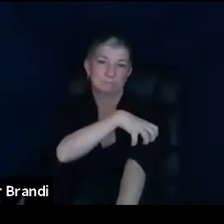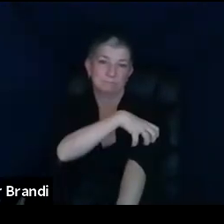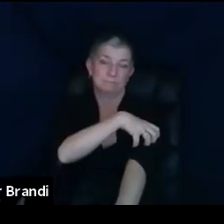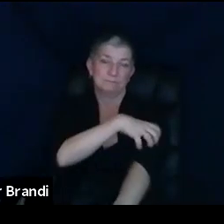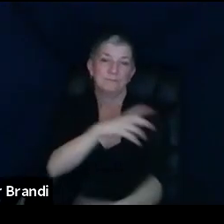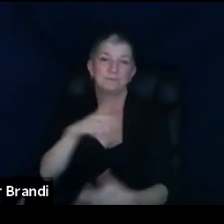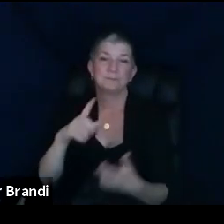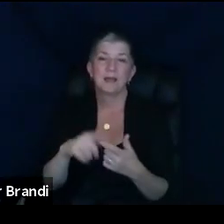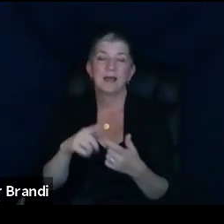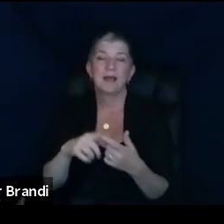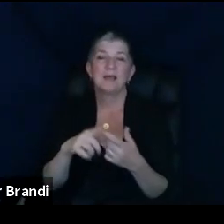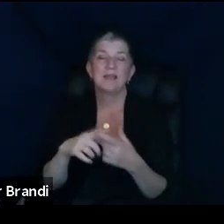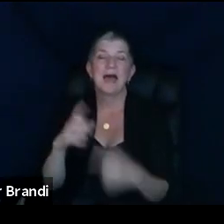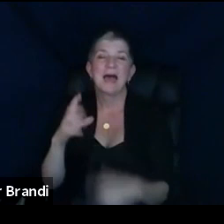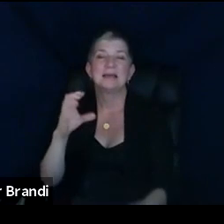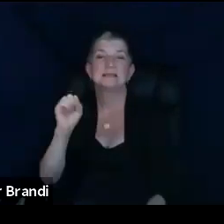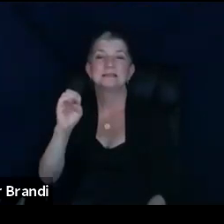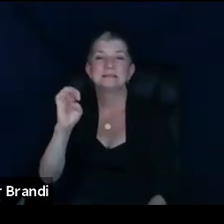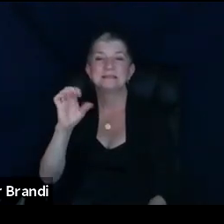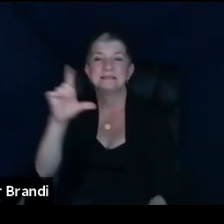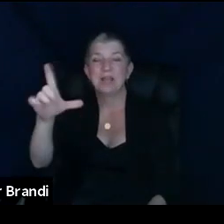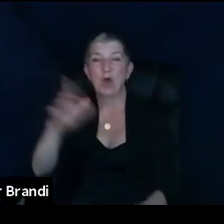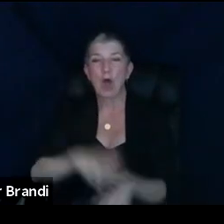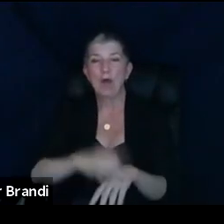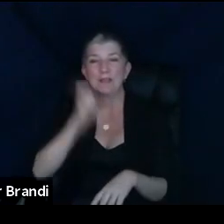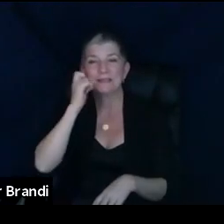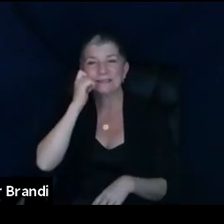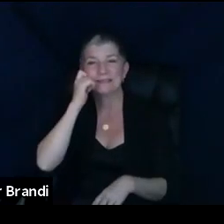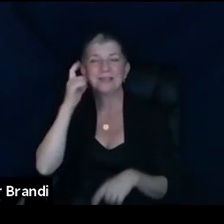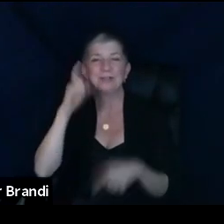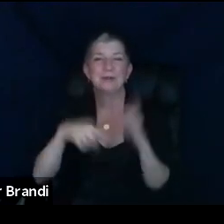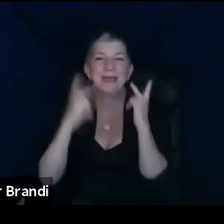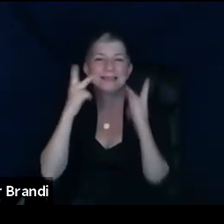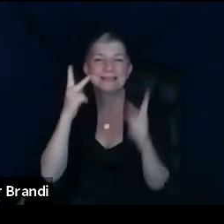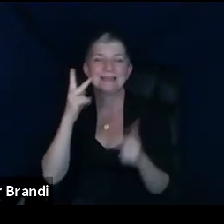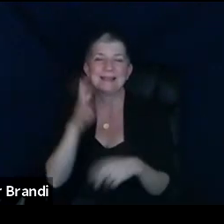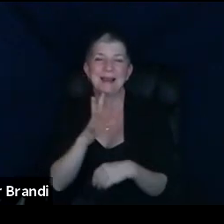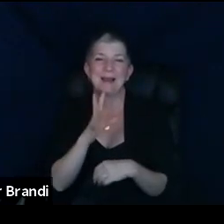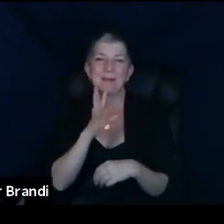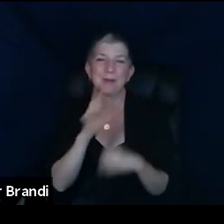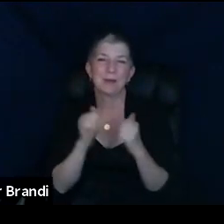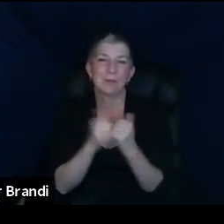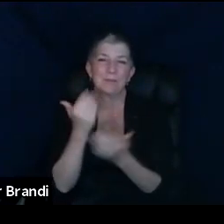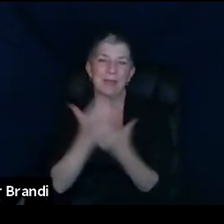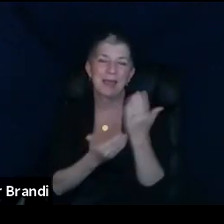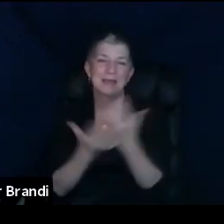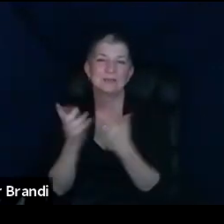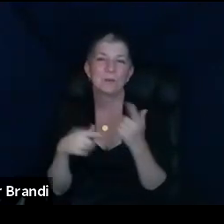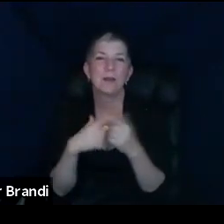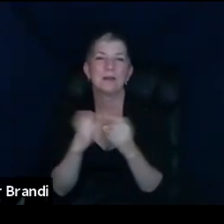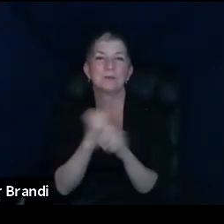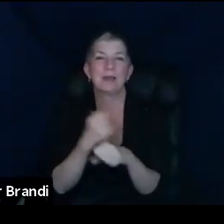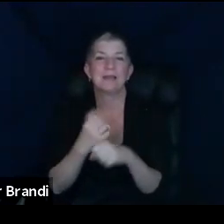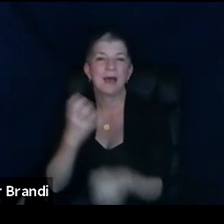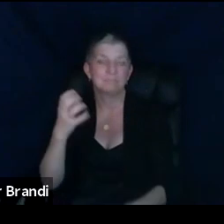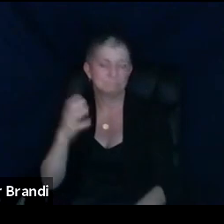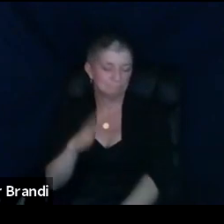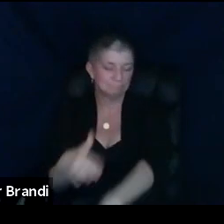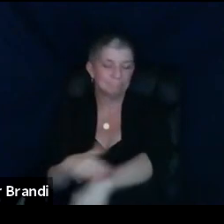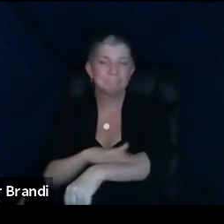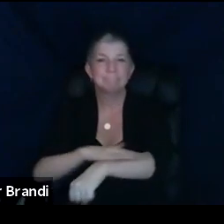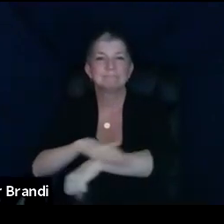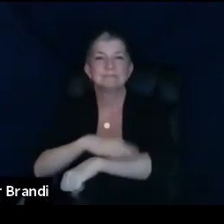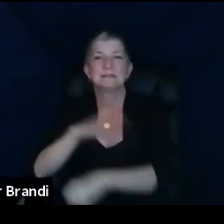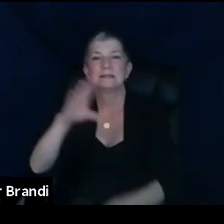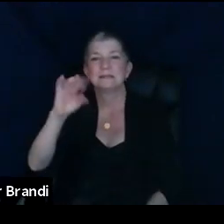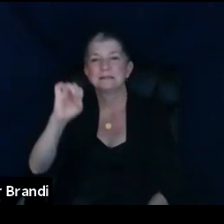that seal on the skin, and I realize you can't see that I'm talking with my hands, my apologies. Once you create that seal, the